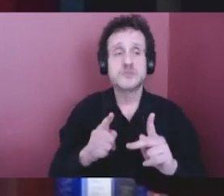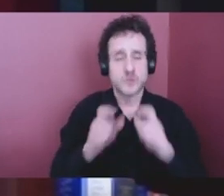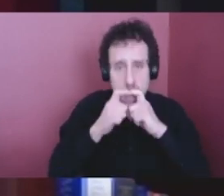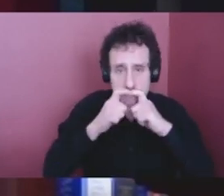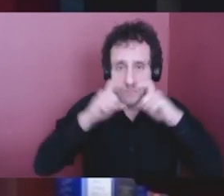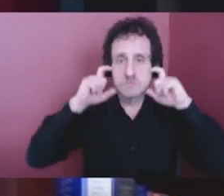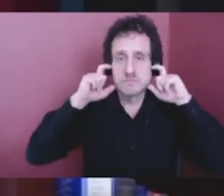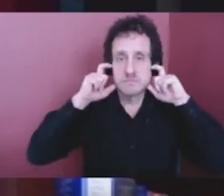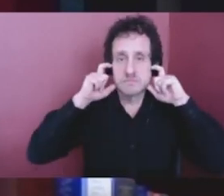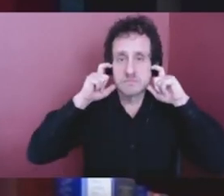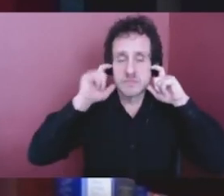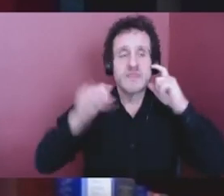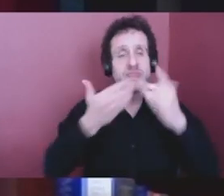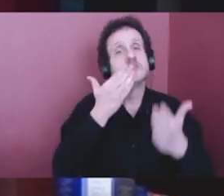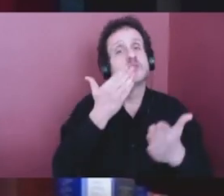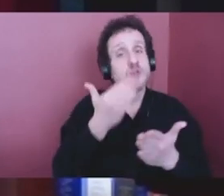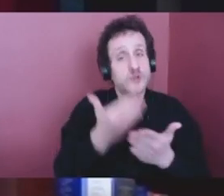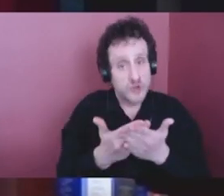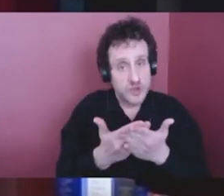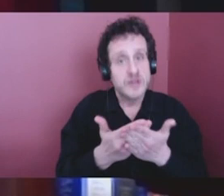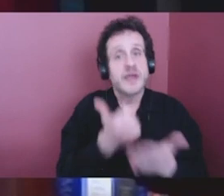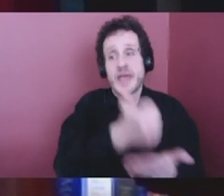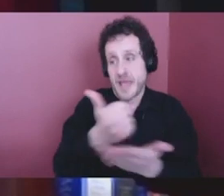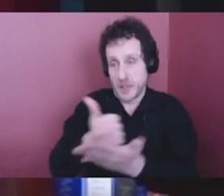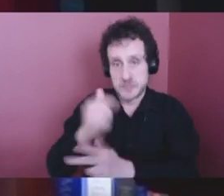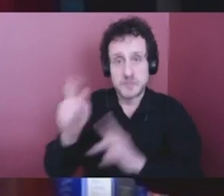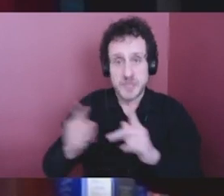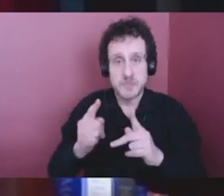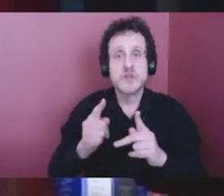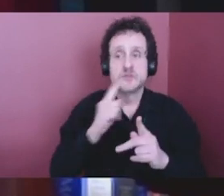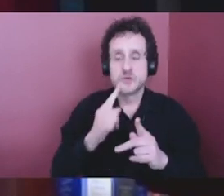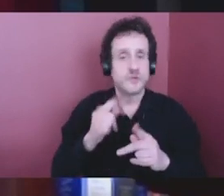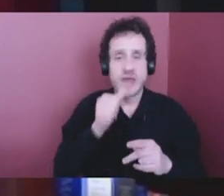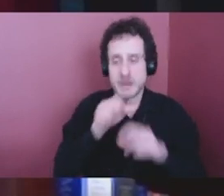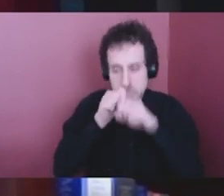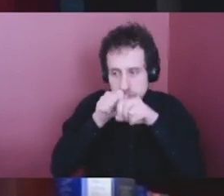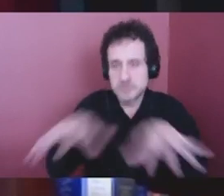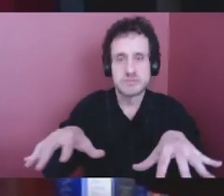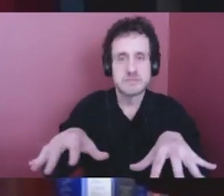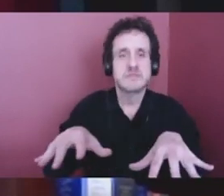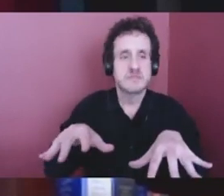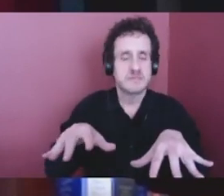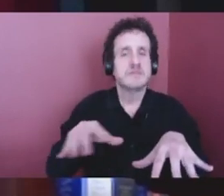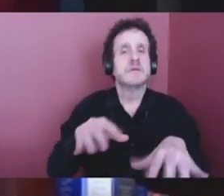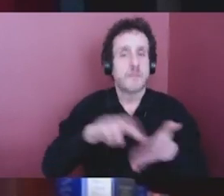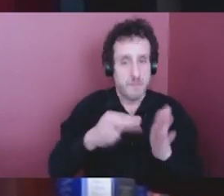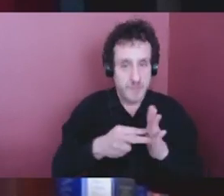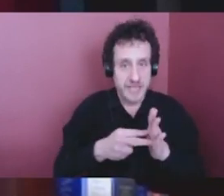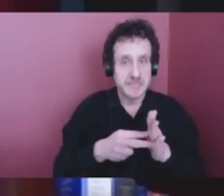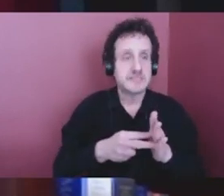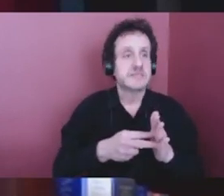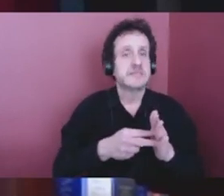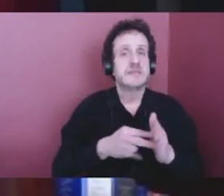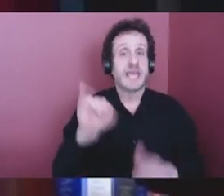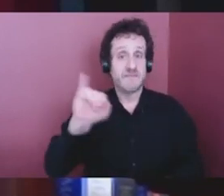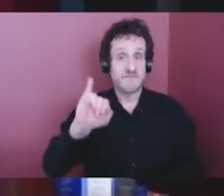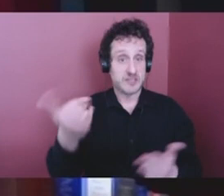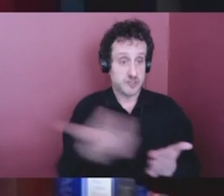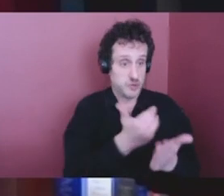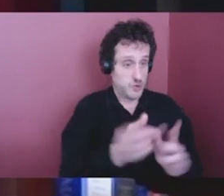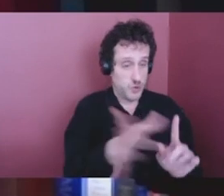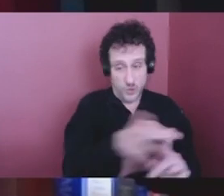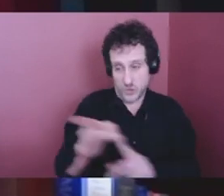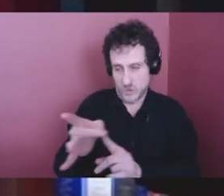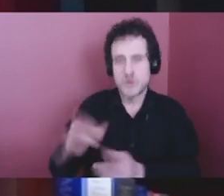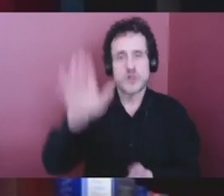measures to keep the transmission rate low. To reach the next phase of recovery, we introduced health-centric